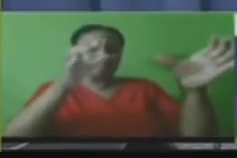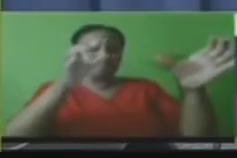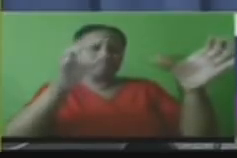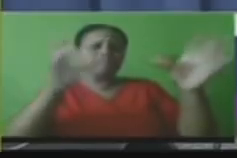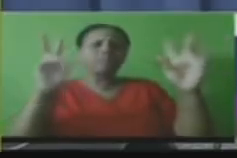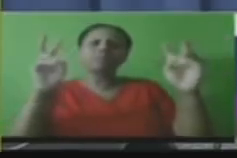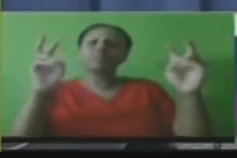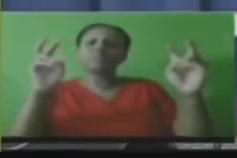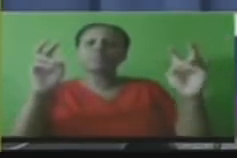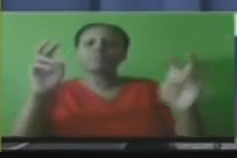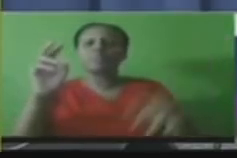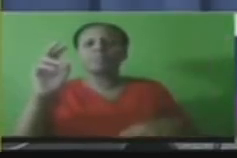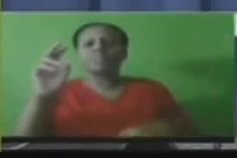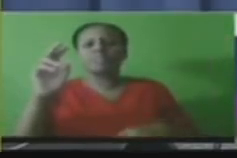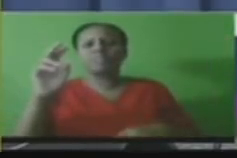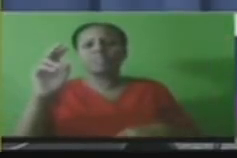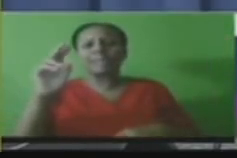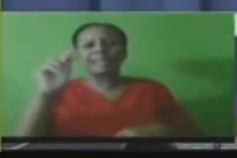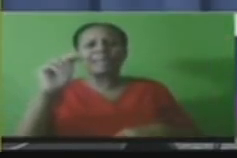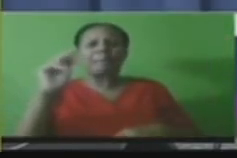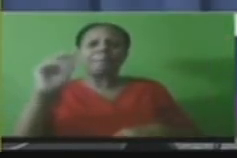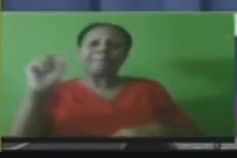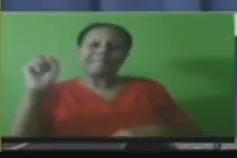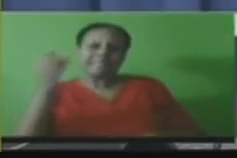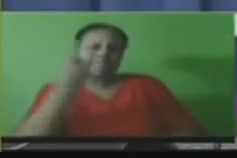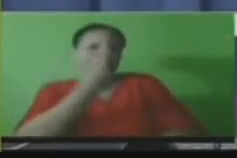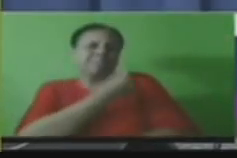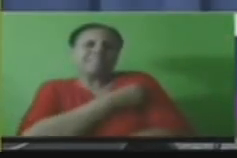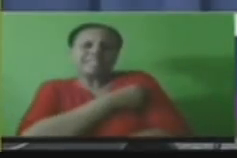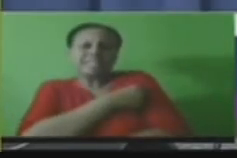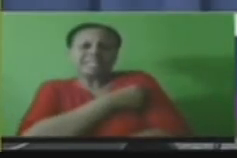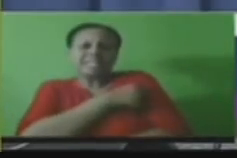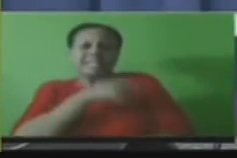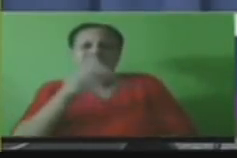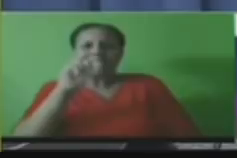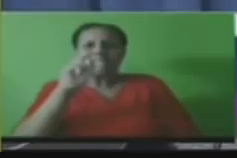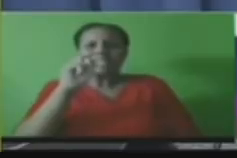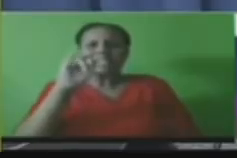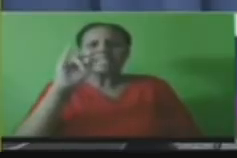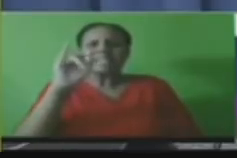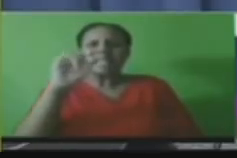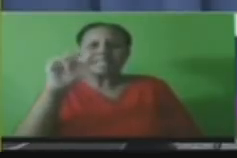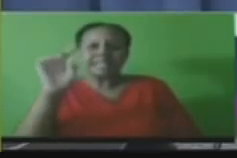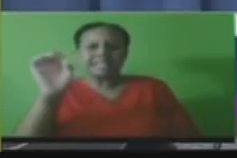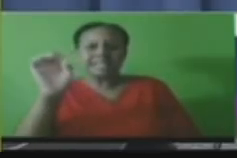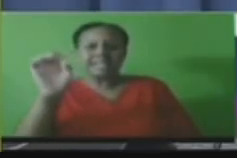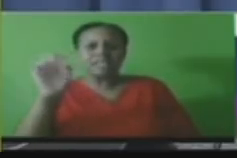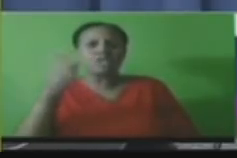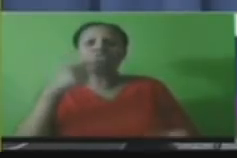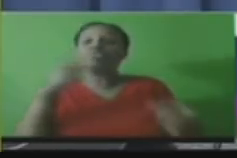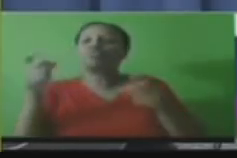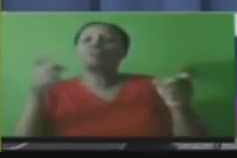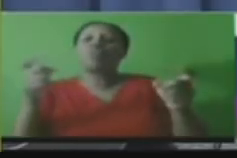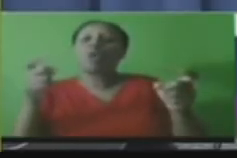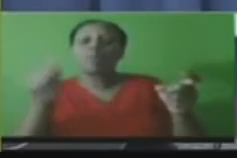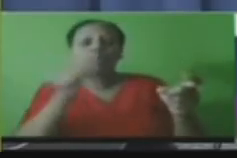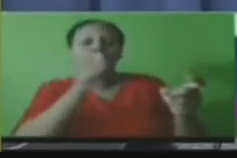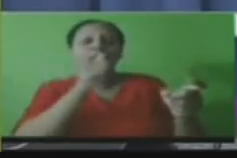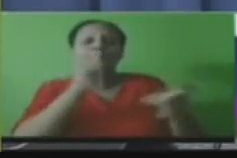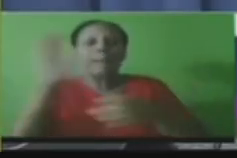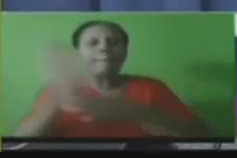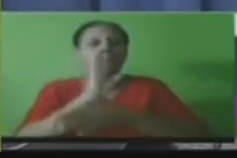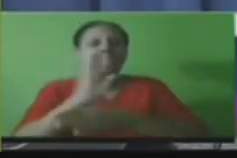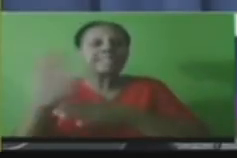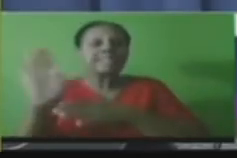run by the private sector, close to 100 or 110 sentinel physicians,